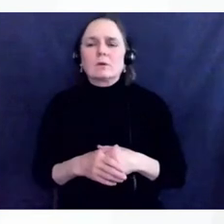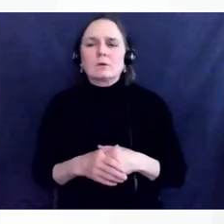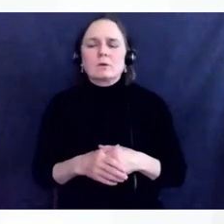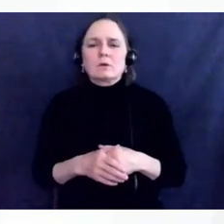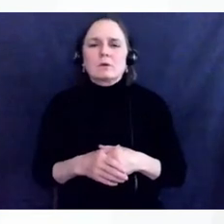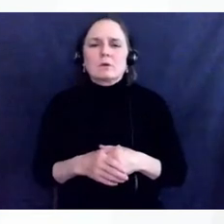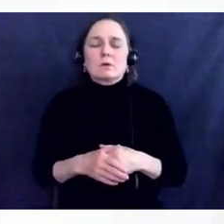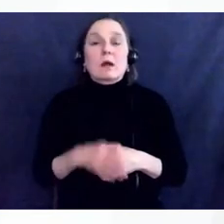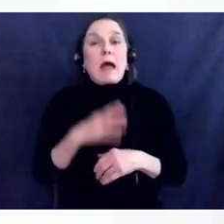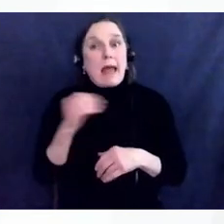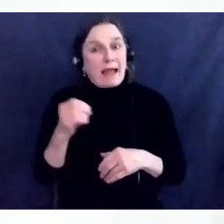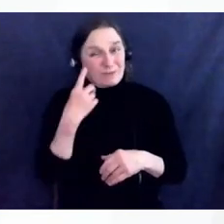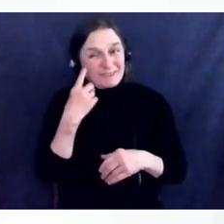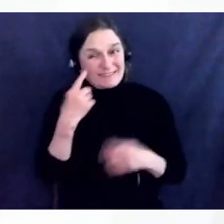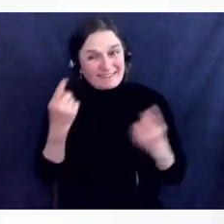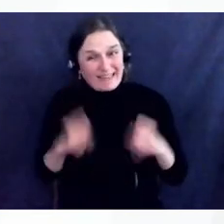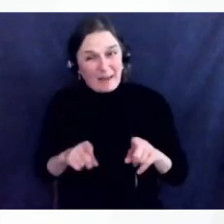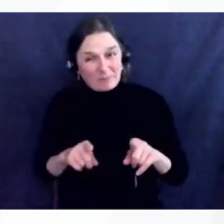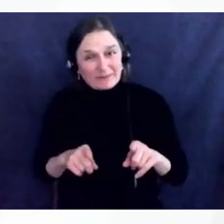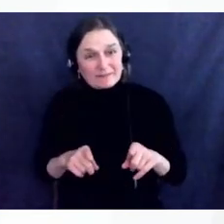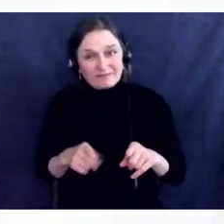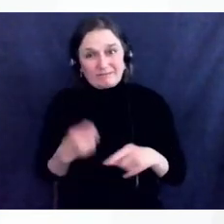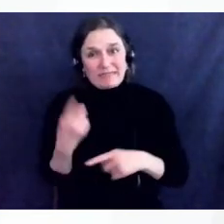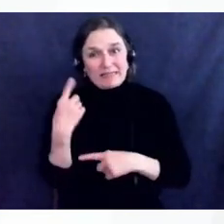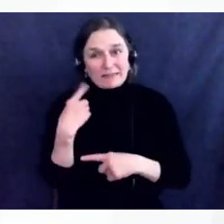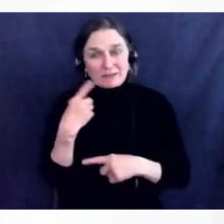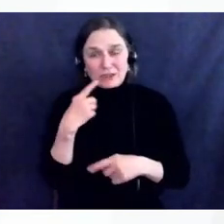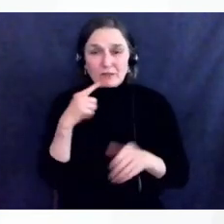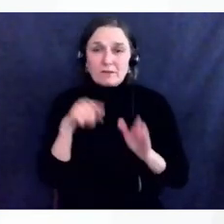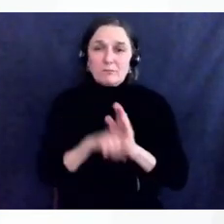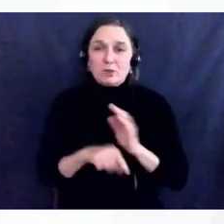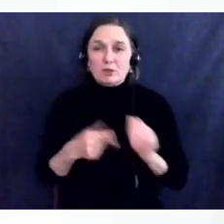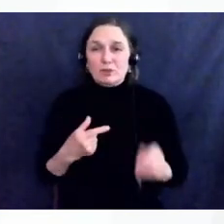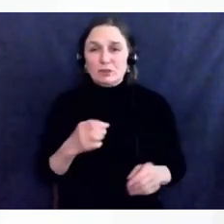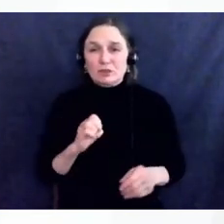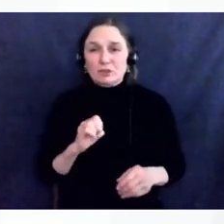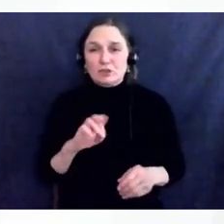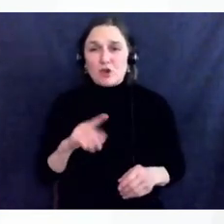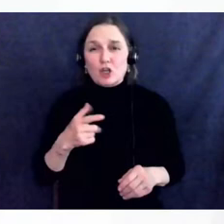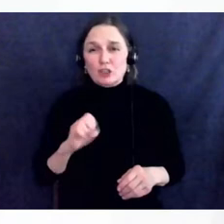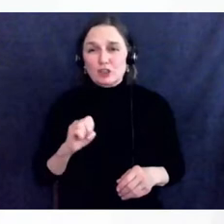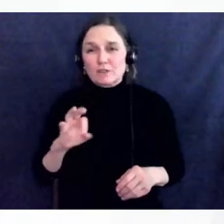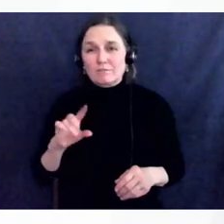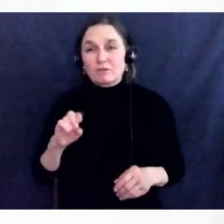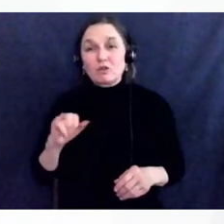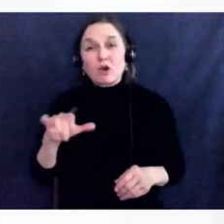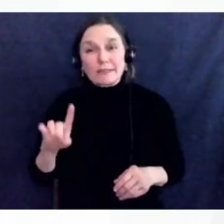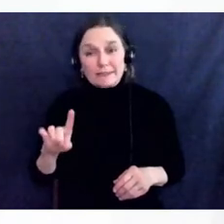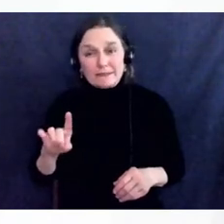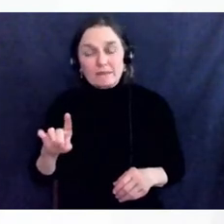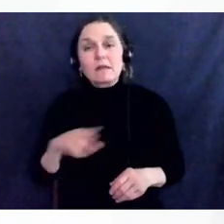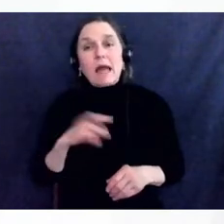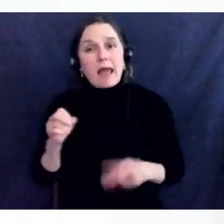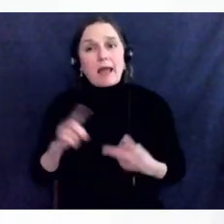events such as the murder of George Floyd and the growing Black Lives Matter movement.